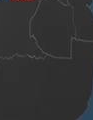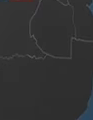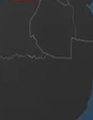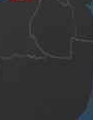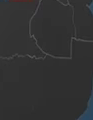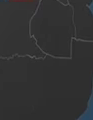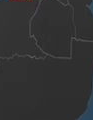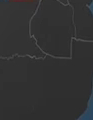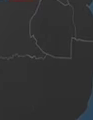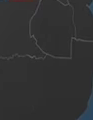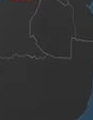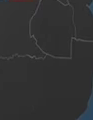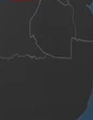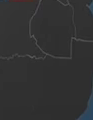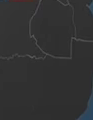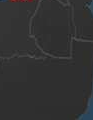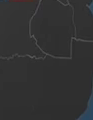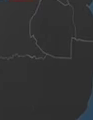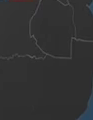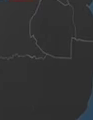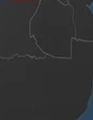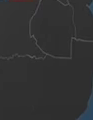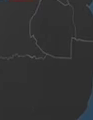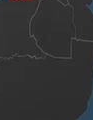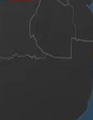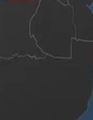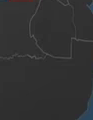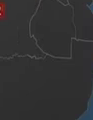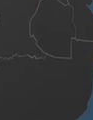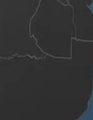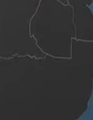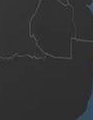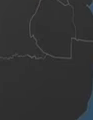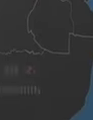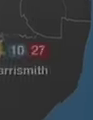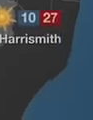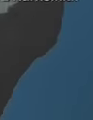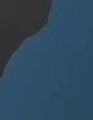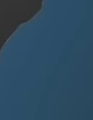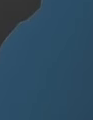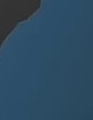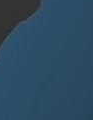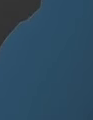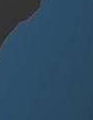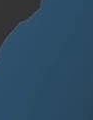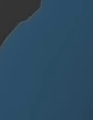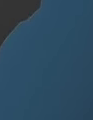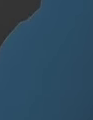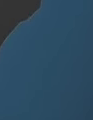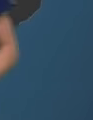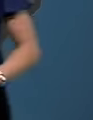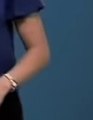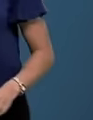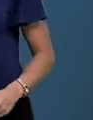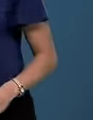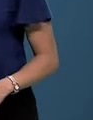Limpopo, spilling over into Rustenburg at 32 degrees, sunny and hot for Freiburg and Mahikeng, both in the mid-30s. 33